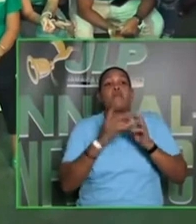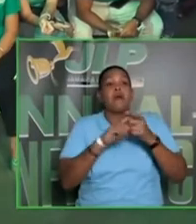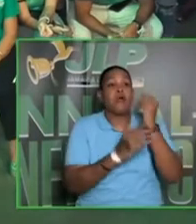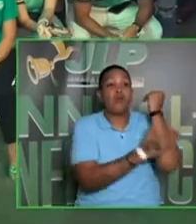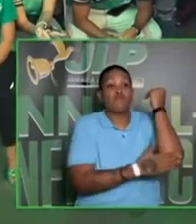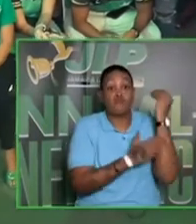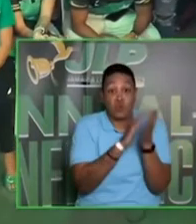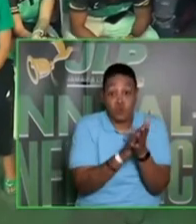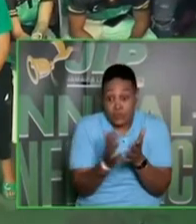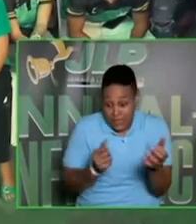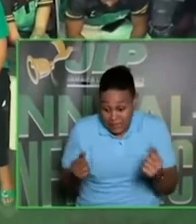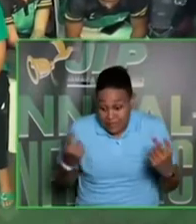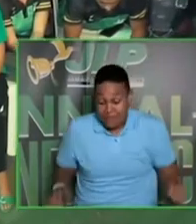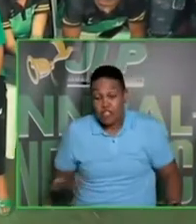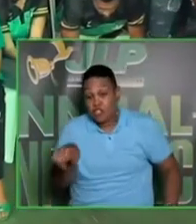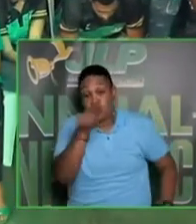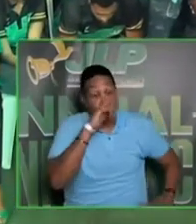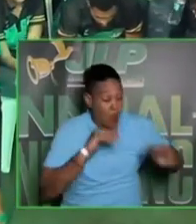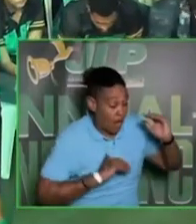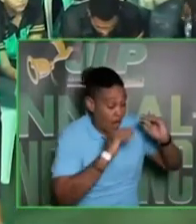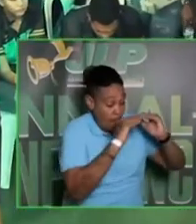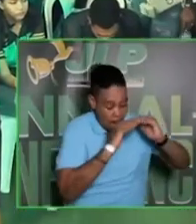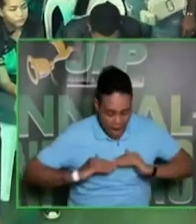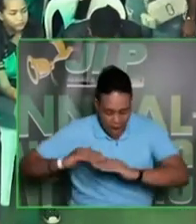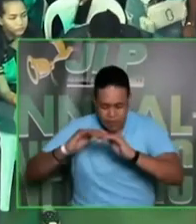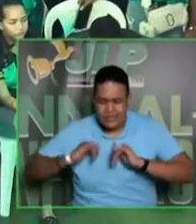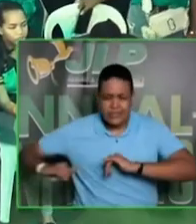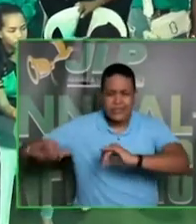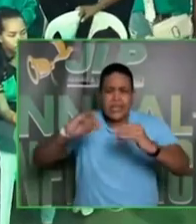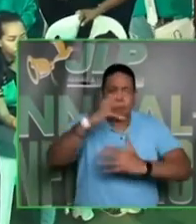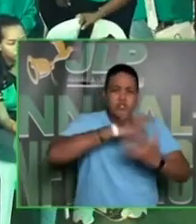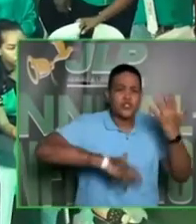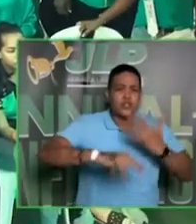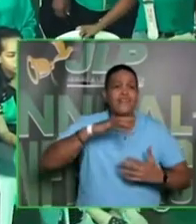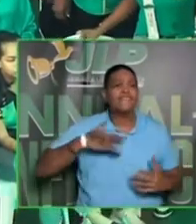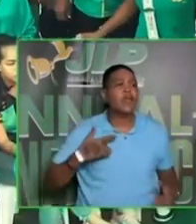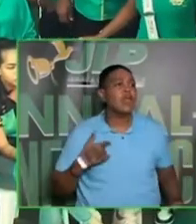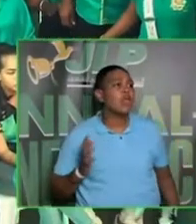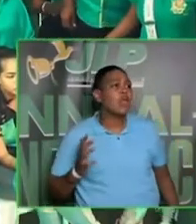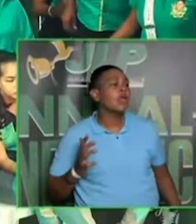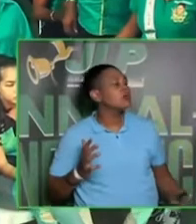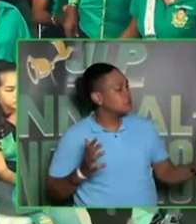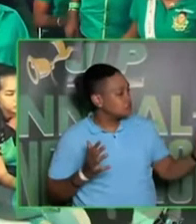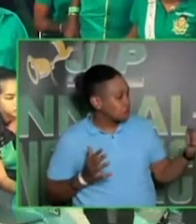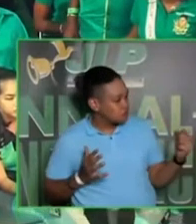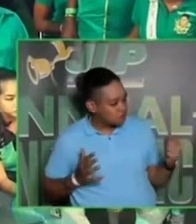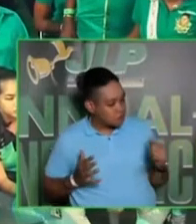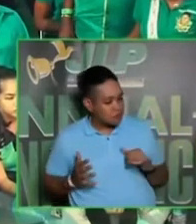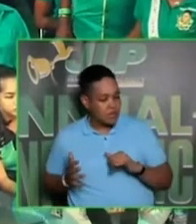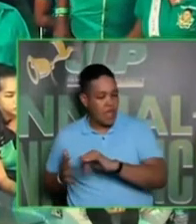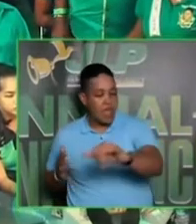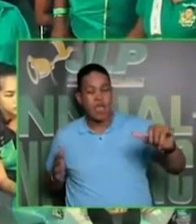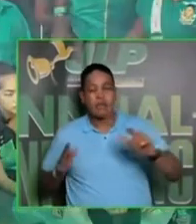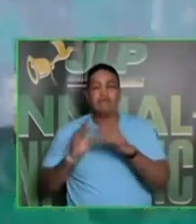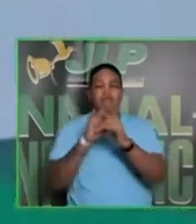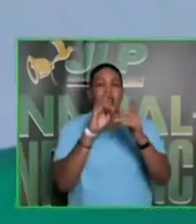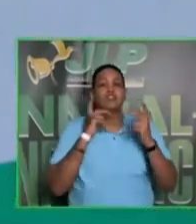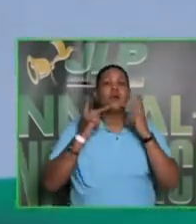students so that there is equity in the society as it relates to public transportation, and that